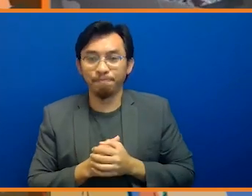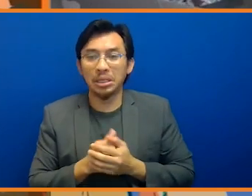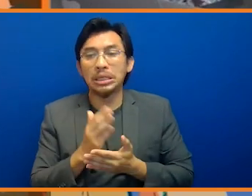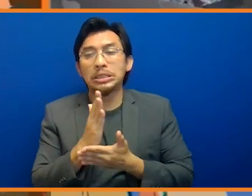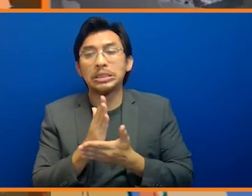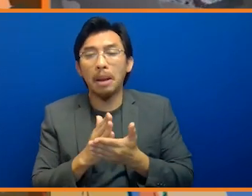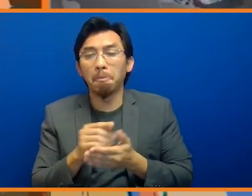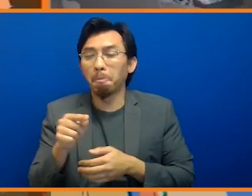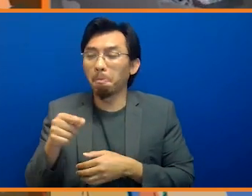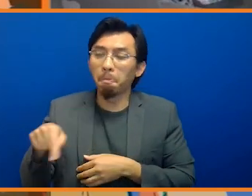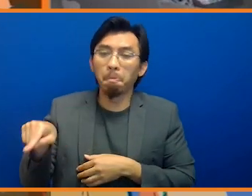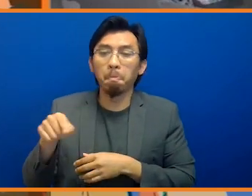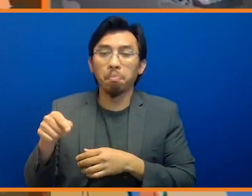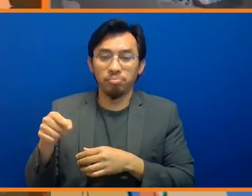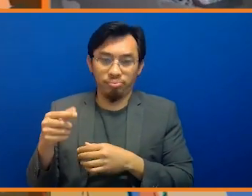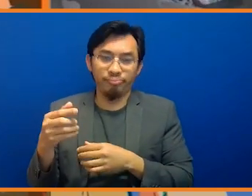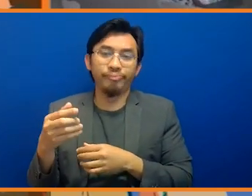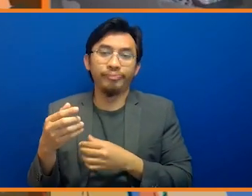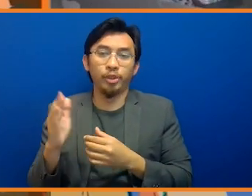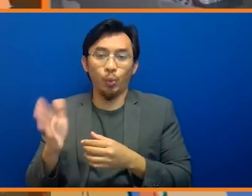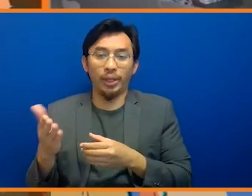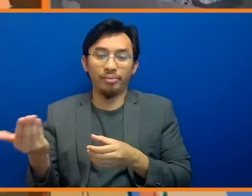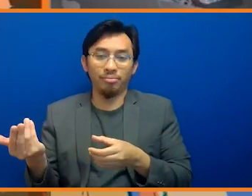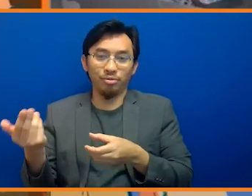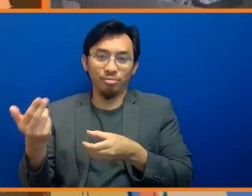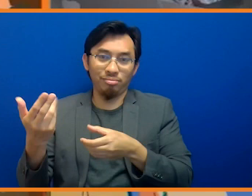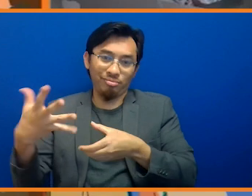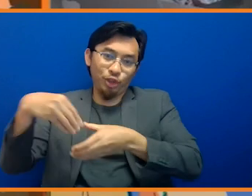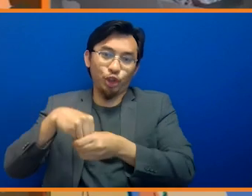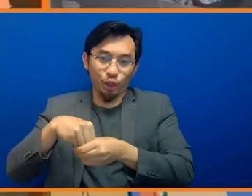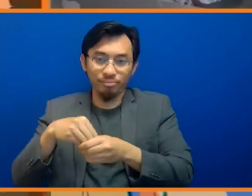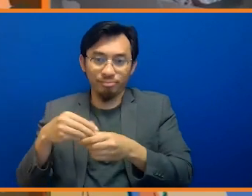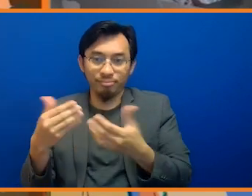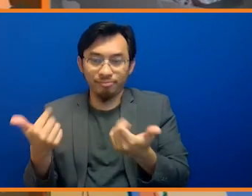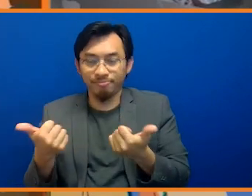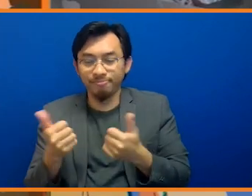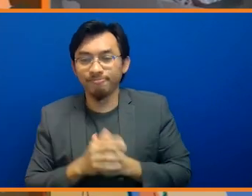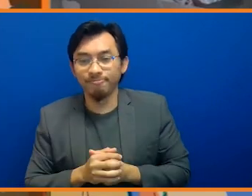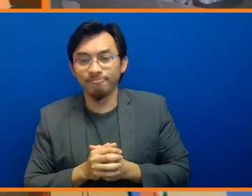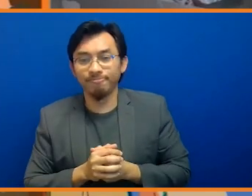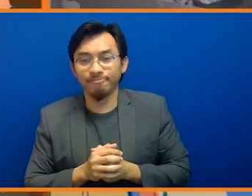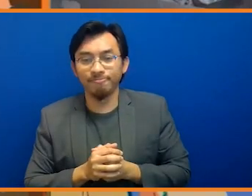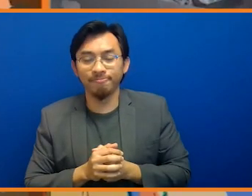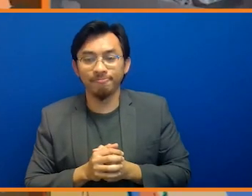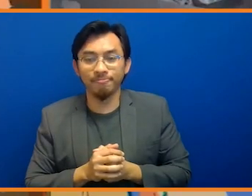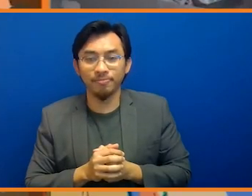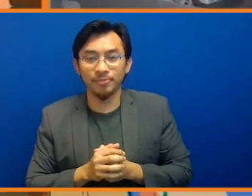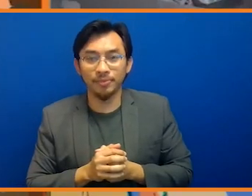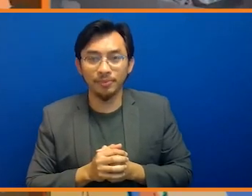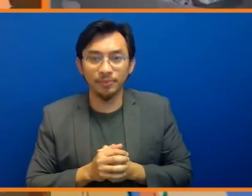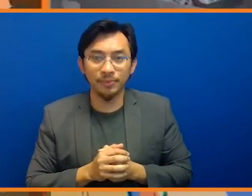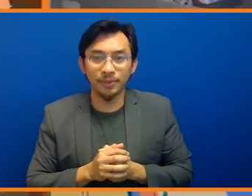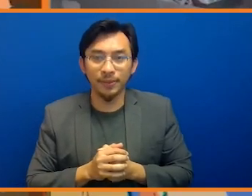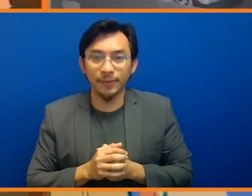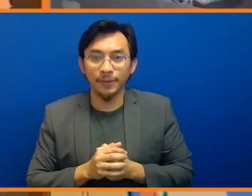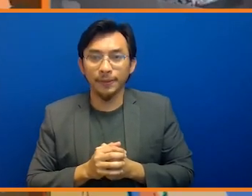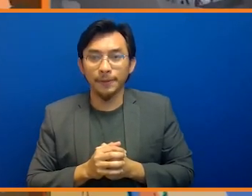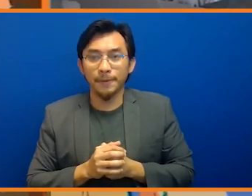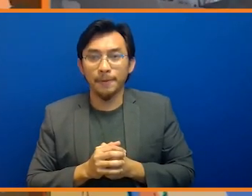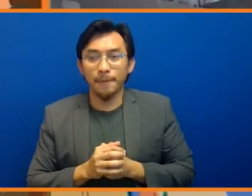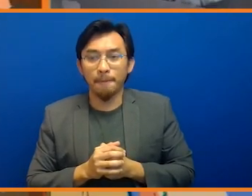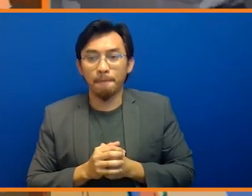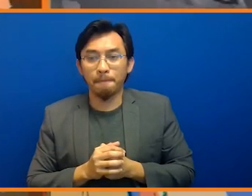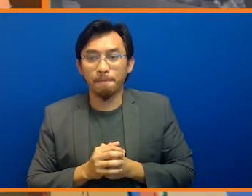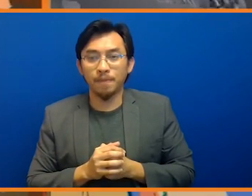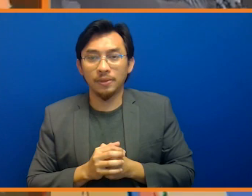more. Some of the participants on site, they will join the Zoom now. Right.